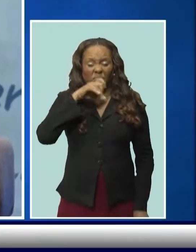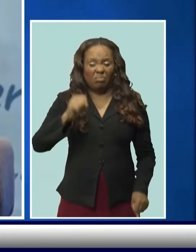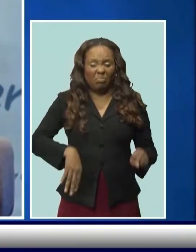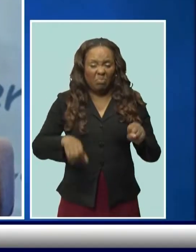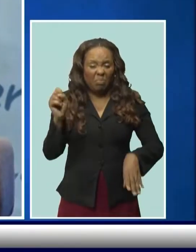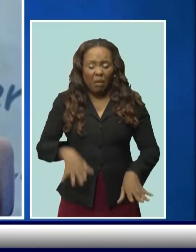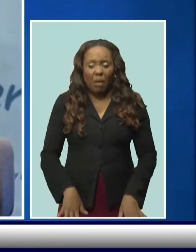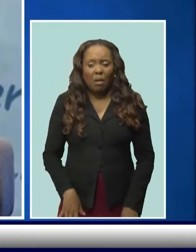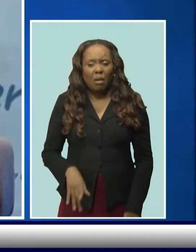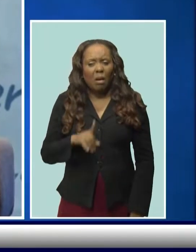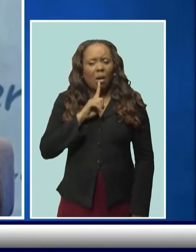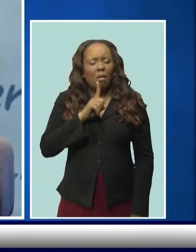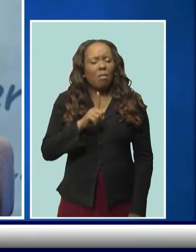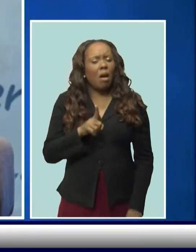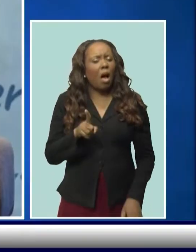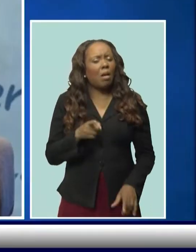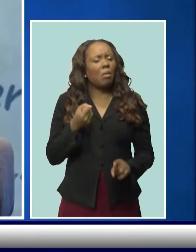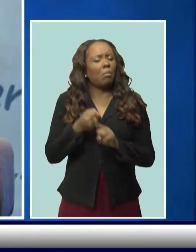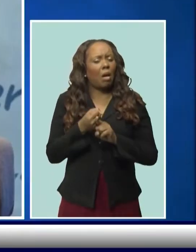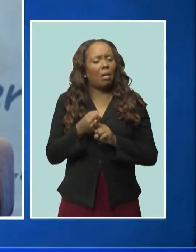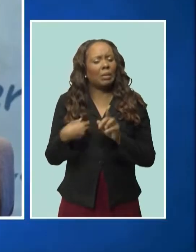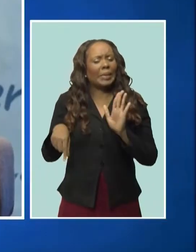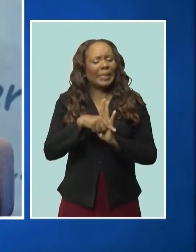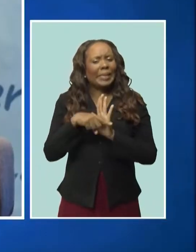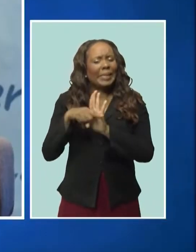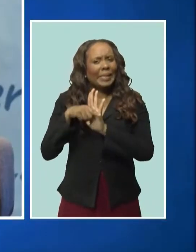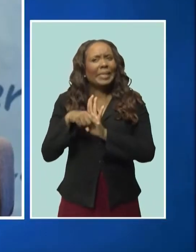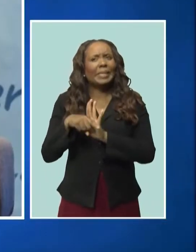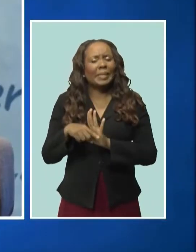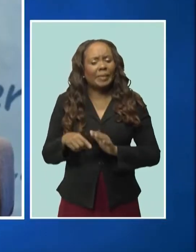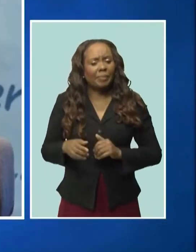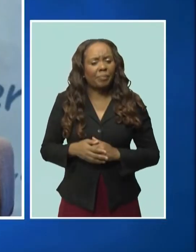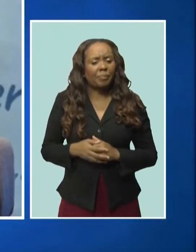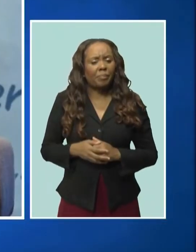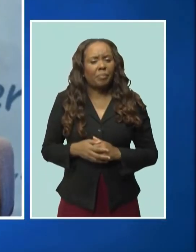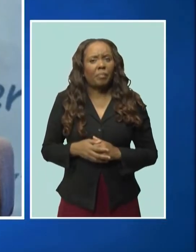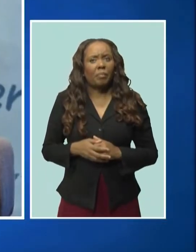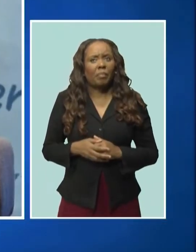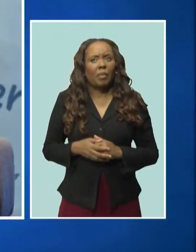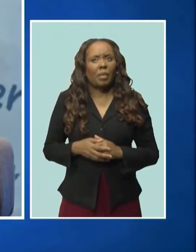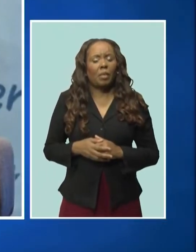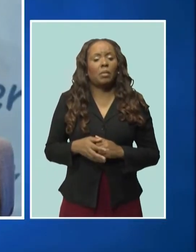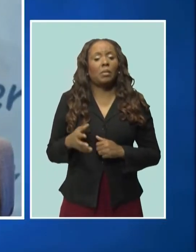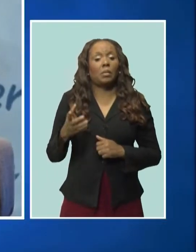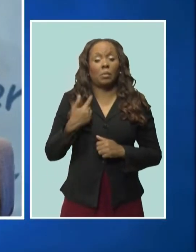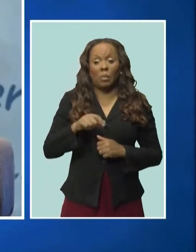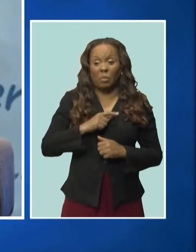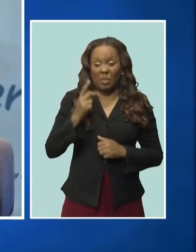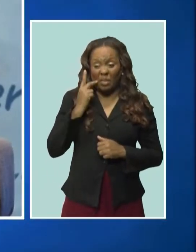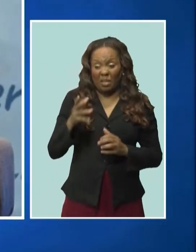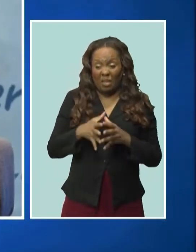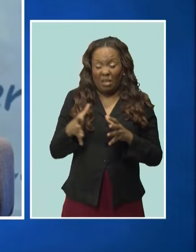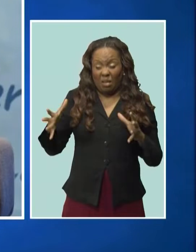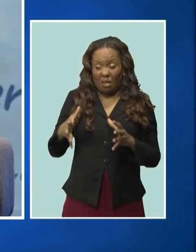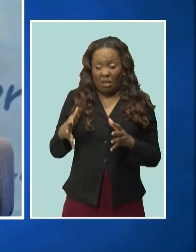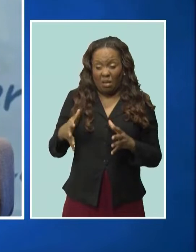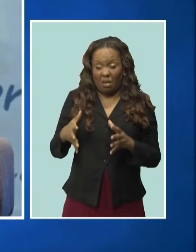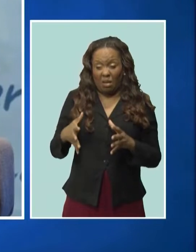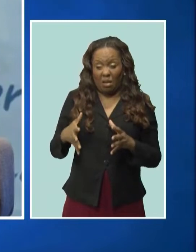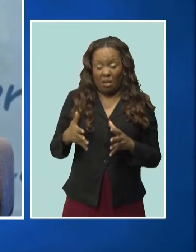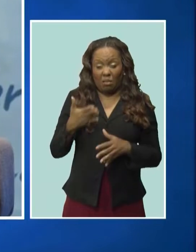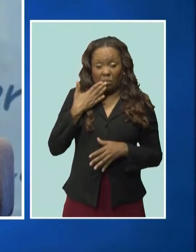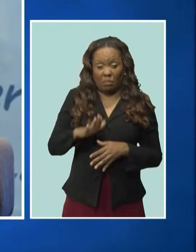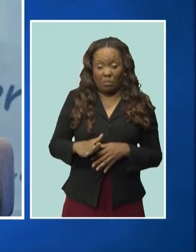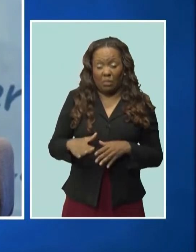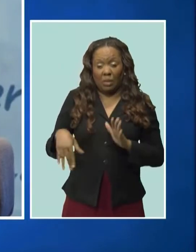accumulating, and you have enrichment, nutrient enrichment in certain areas, and these things are